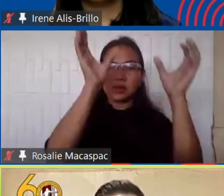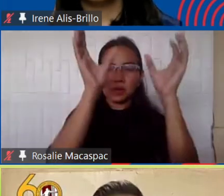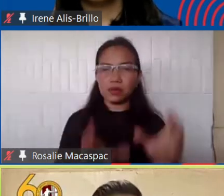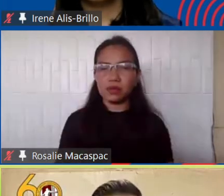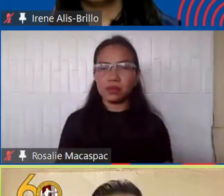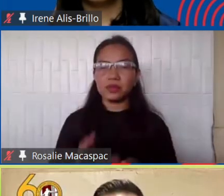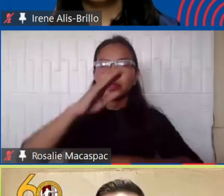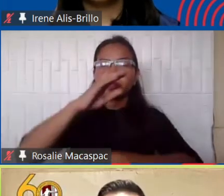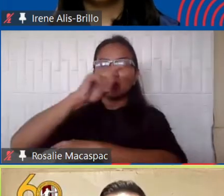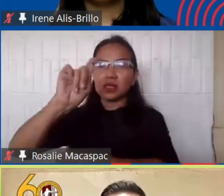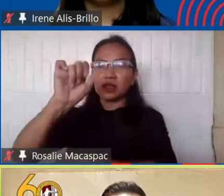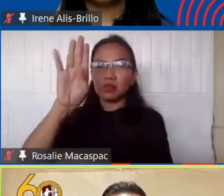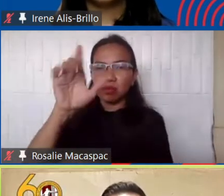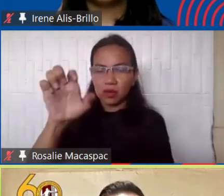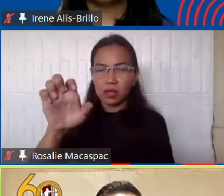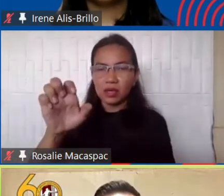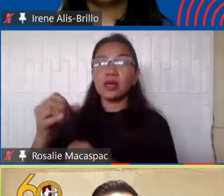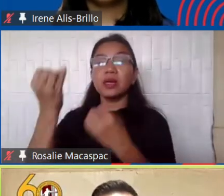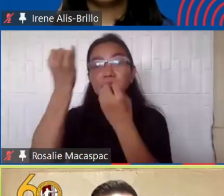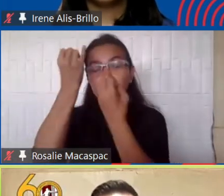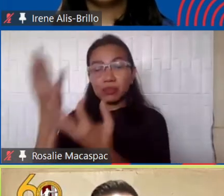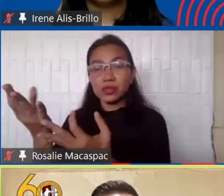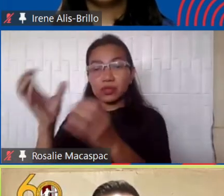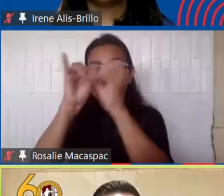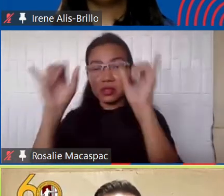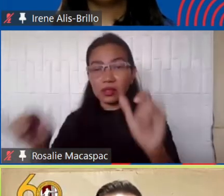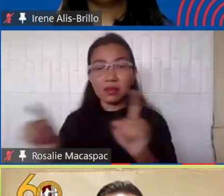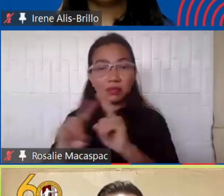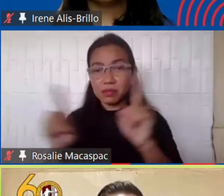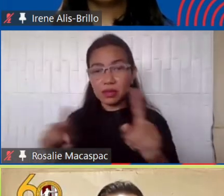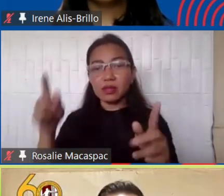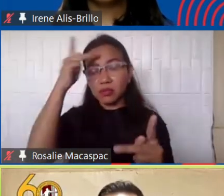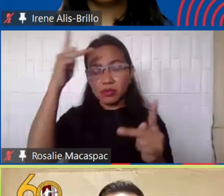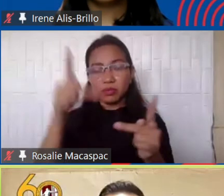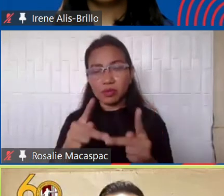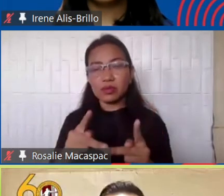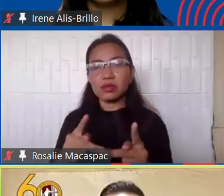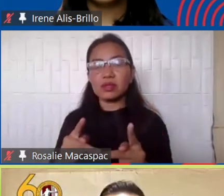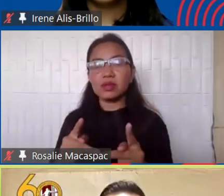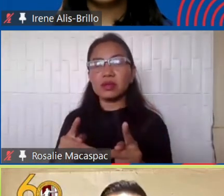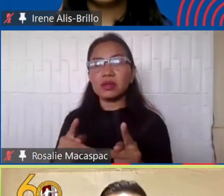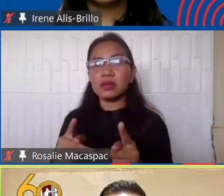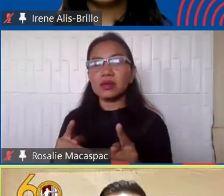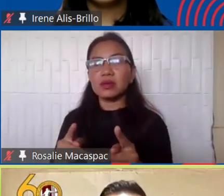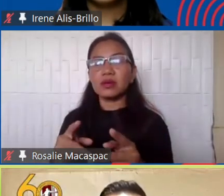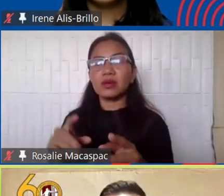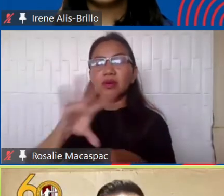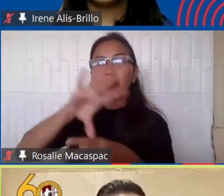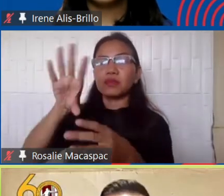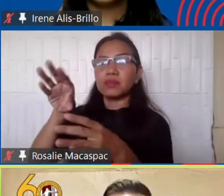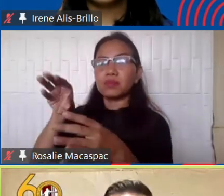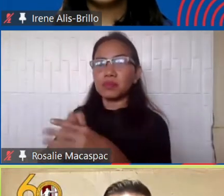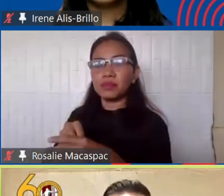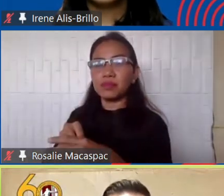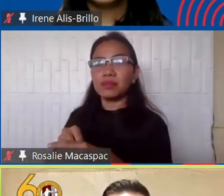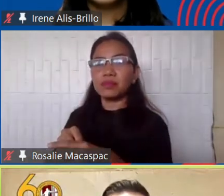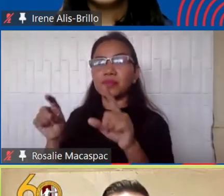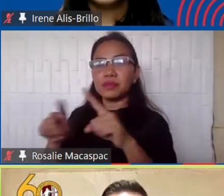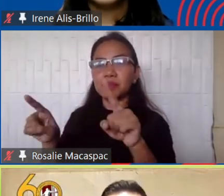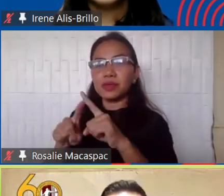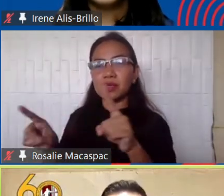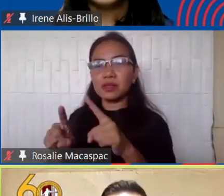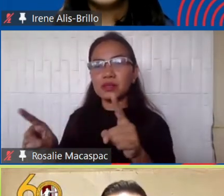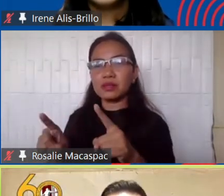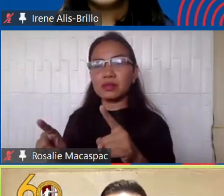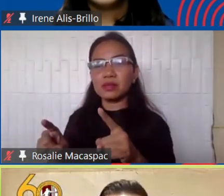Information system, on the other hand, has a different purpose. So an information system is composed of different components. So it